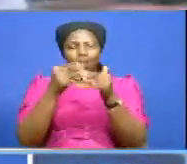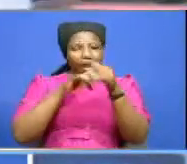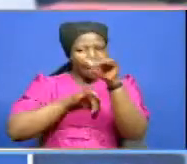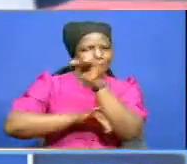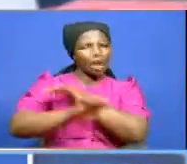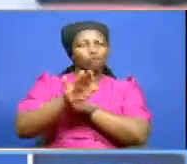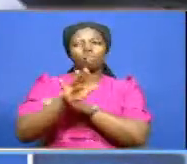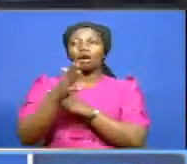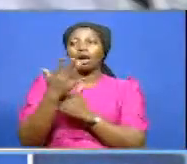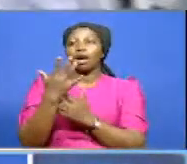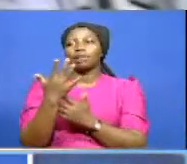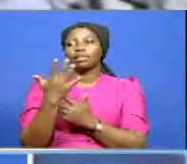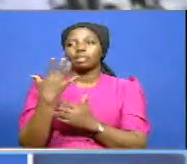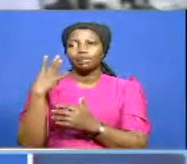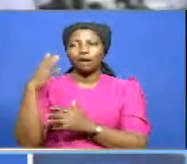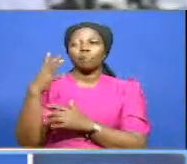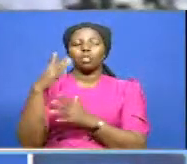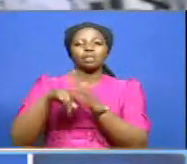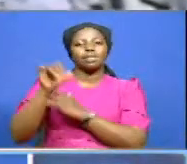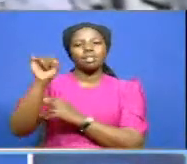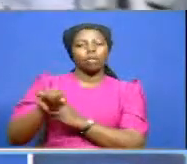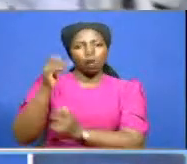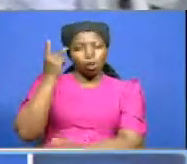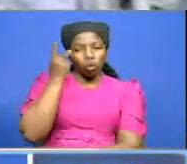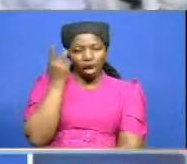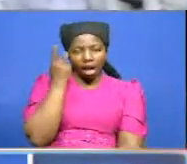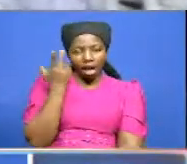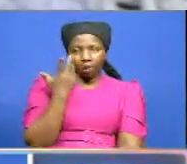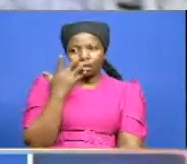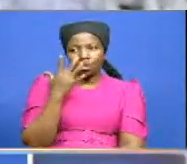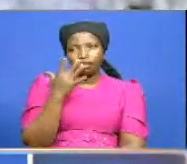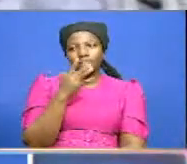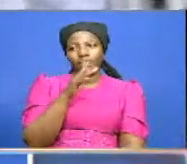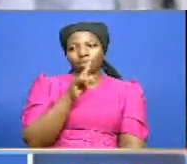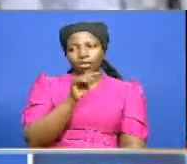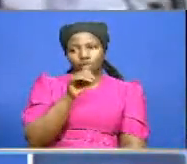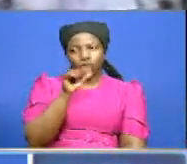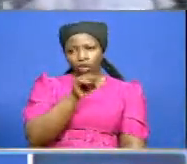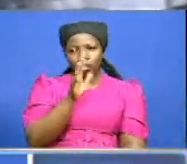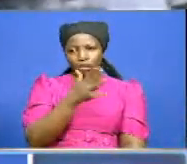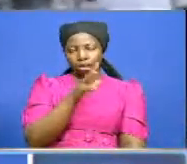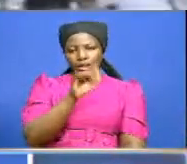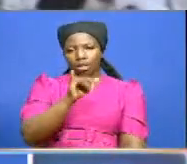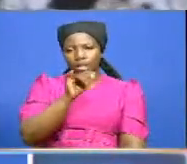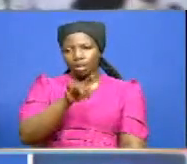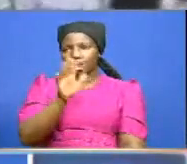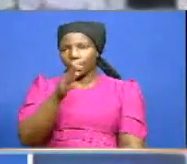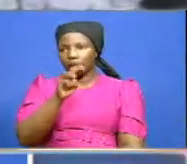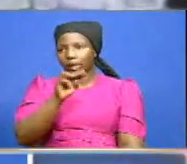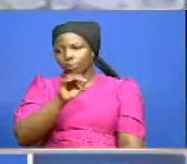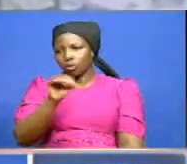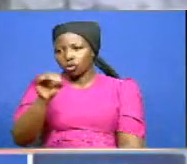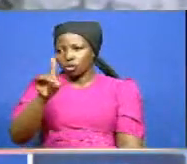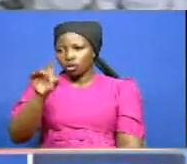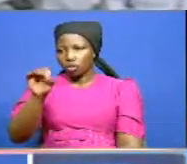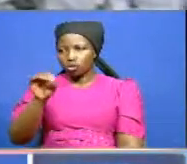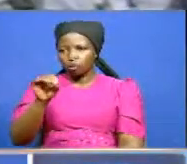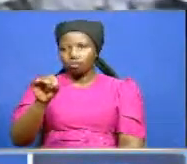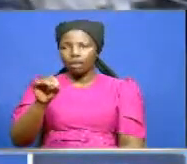Masters Championships in South Korea. World Tong Ilmudu Federation President Grandmaster